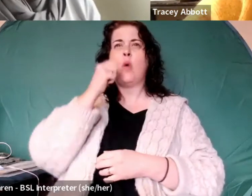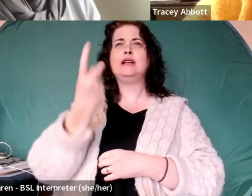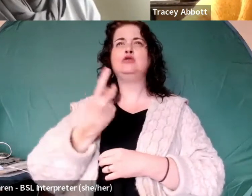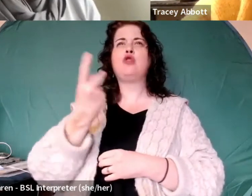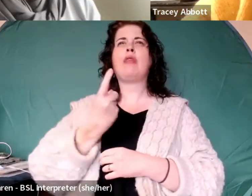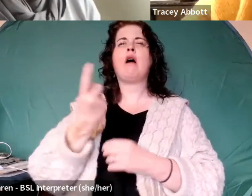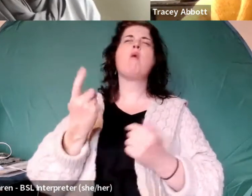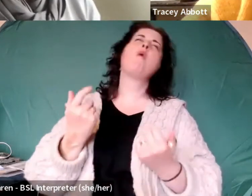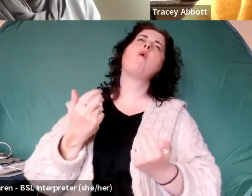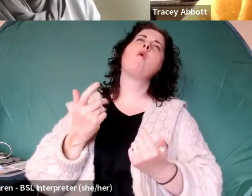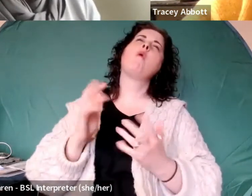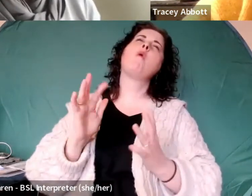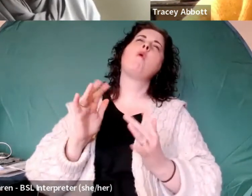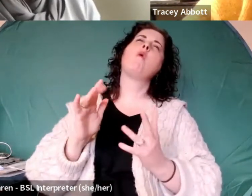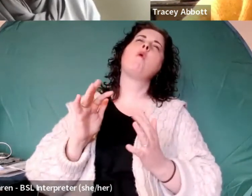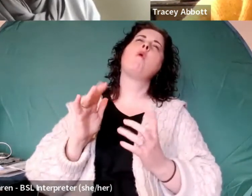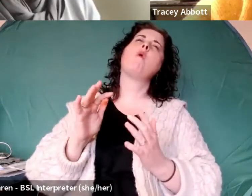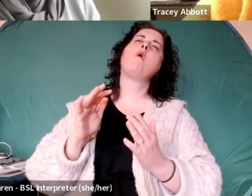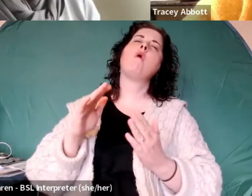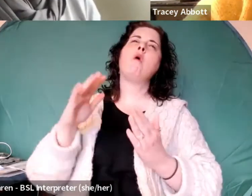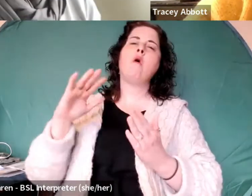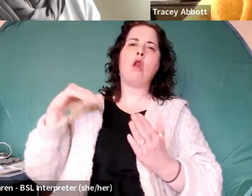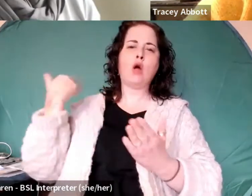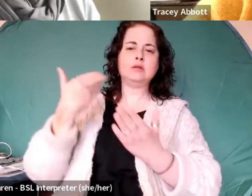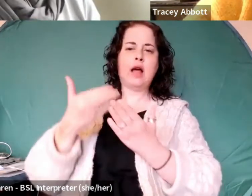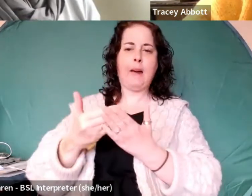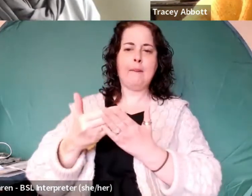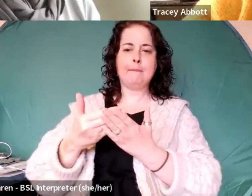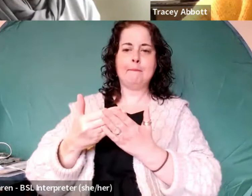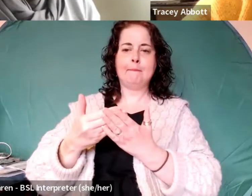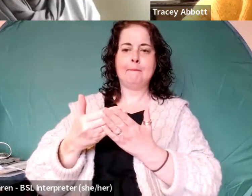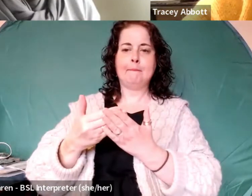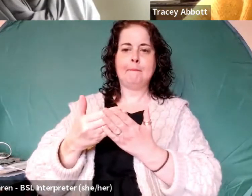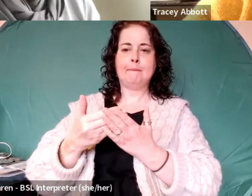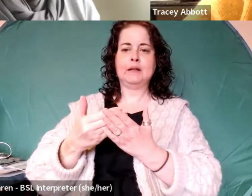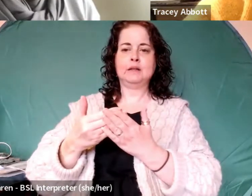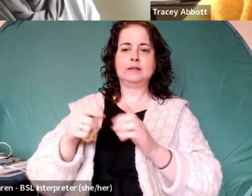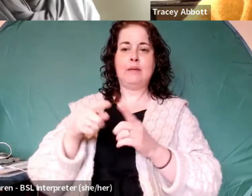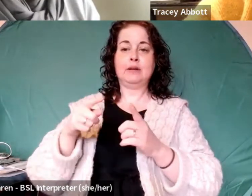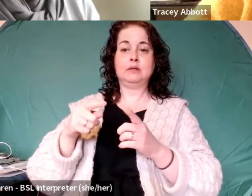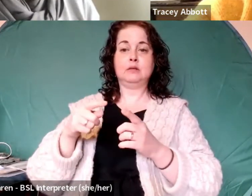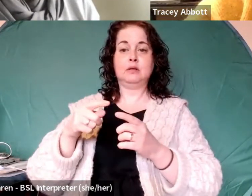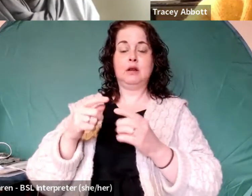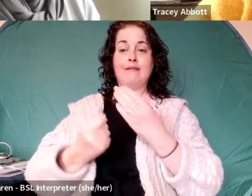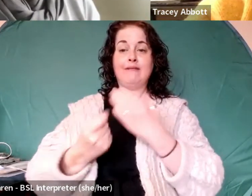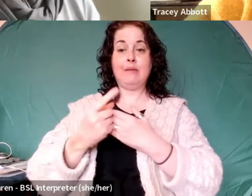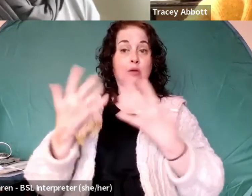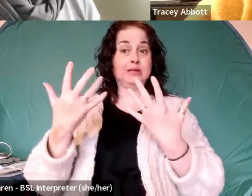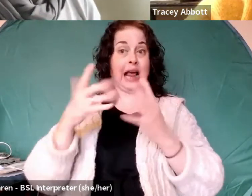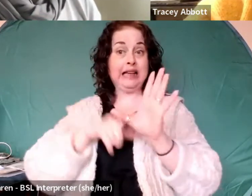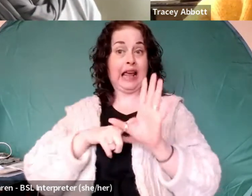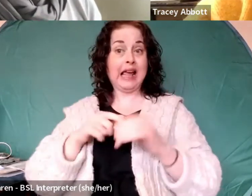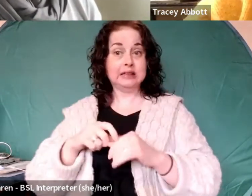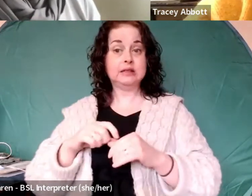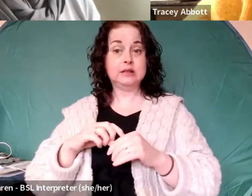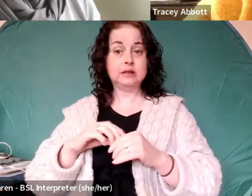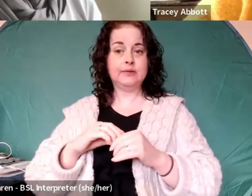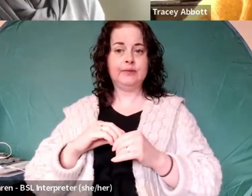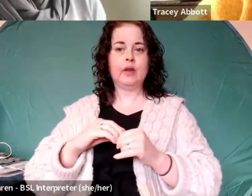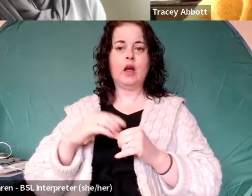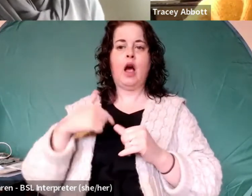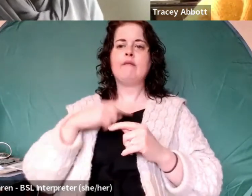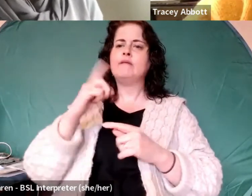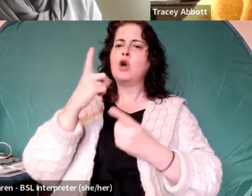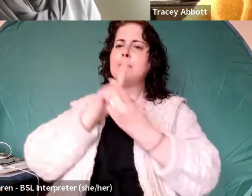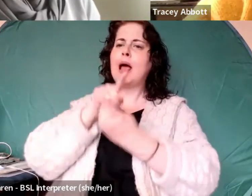now for quite a long time, probably since as long as Evenbreak has existed. So that's around 10 years. Yeah. And I first met